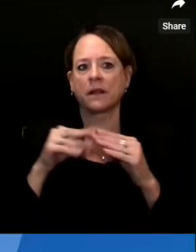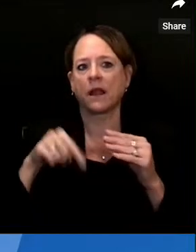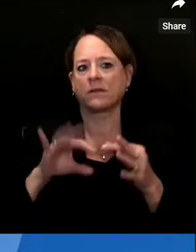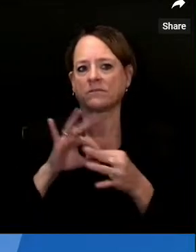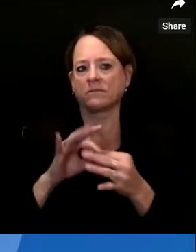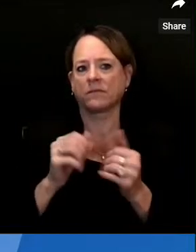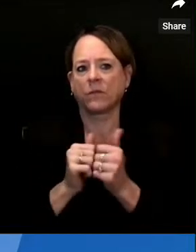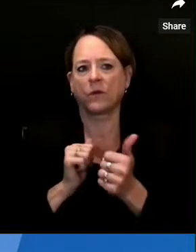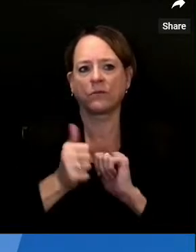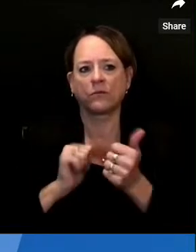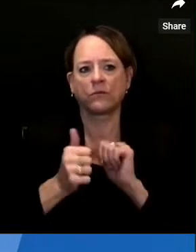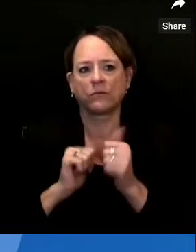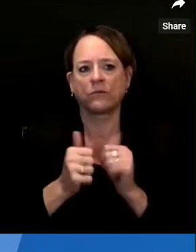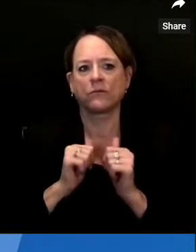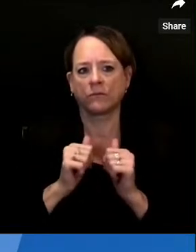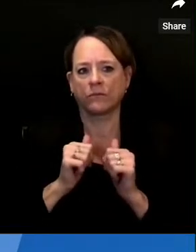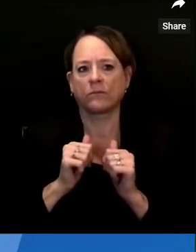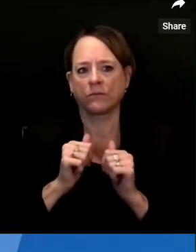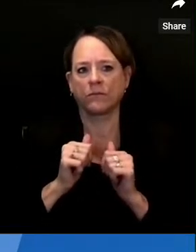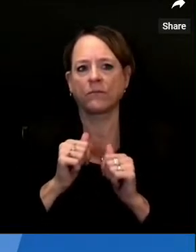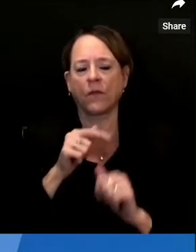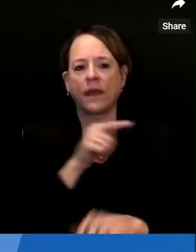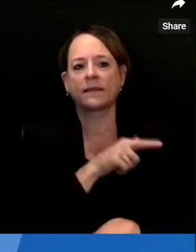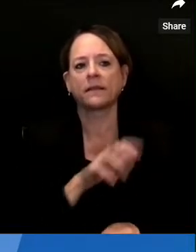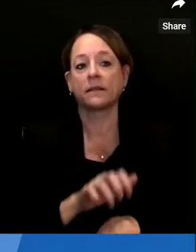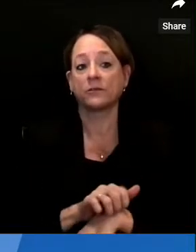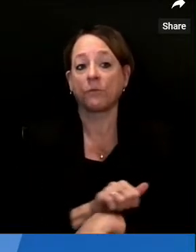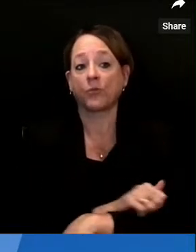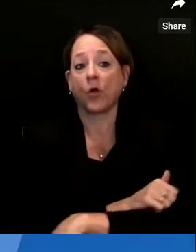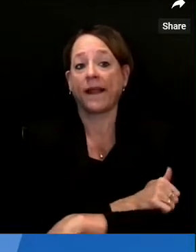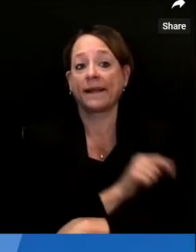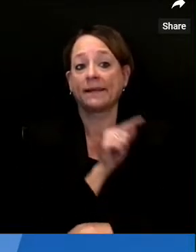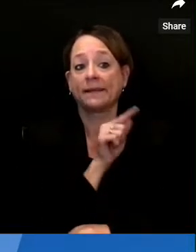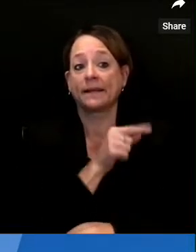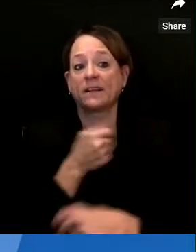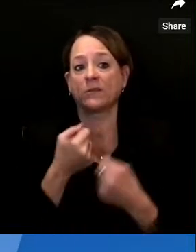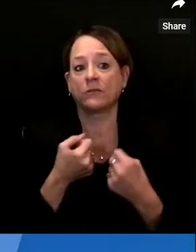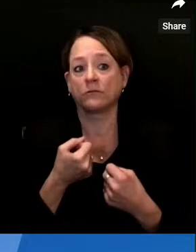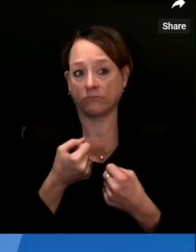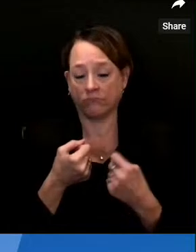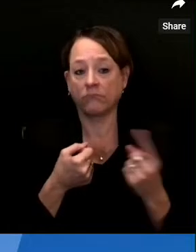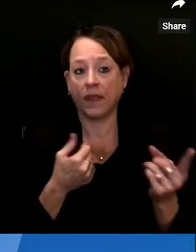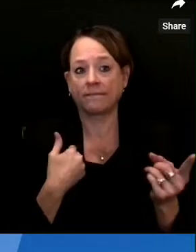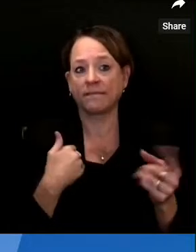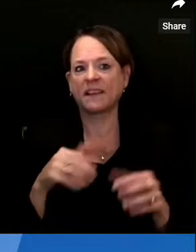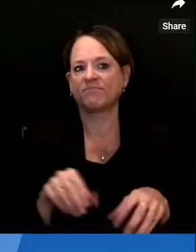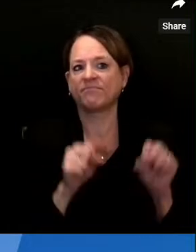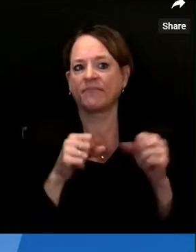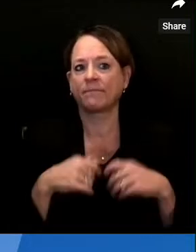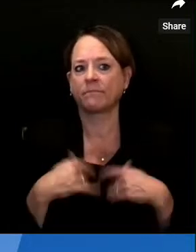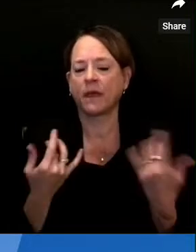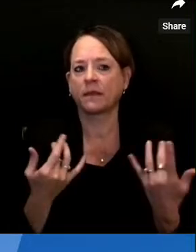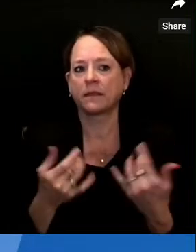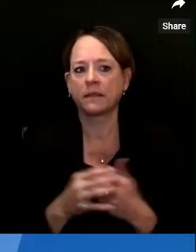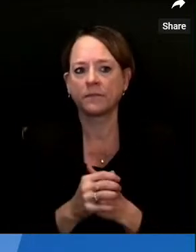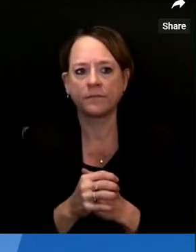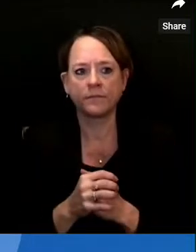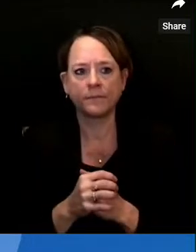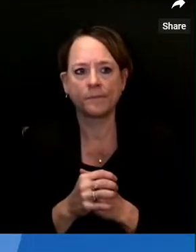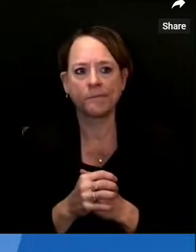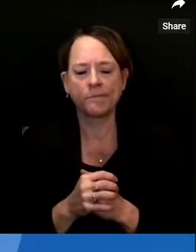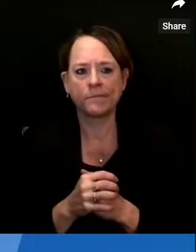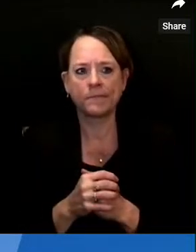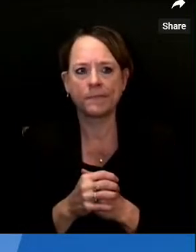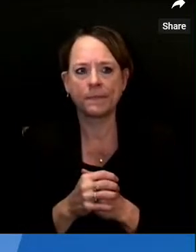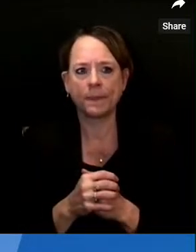in tracking cases potentially linked to that event? How would that be handled? And is there any concern of having an event